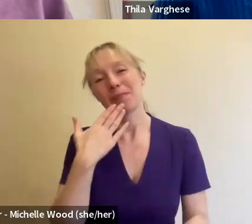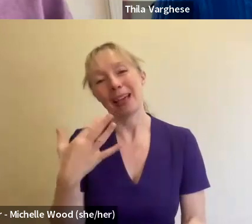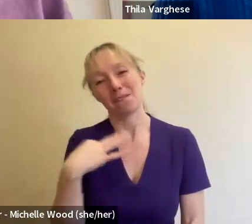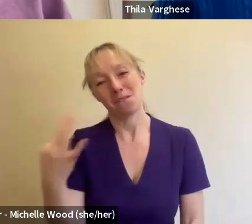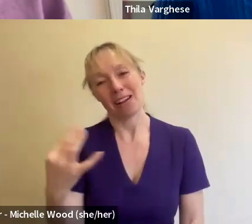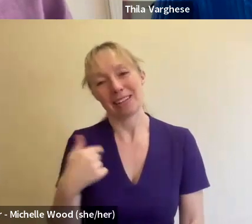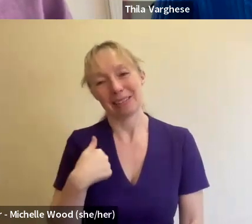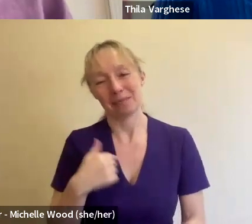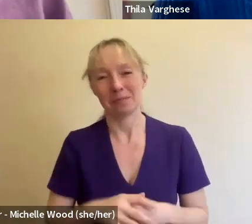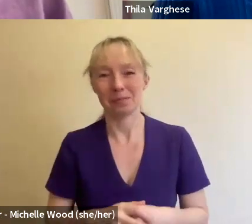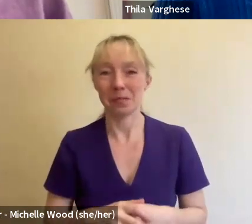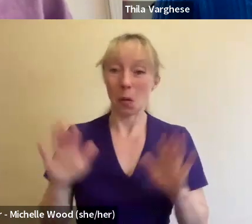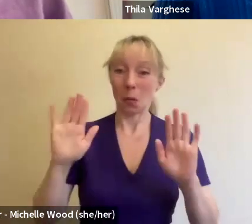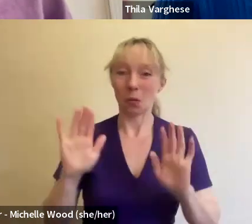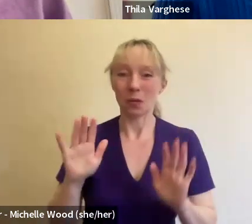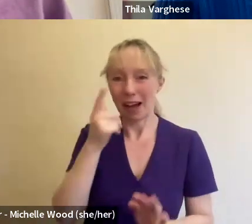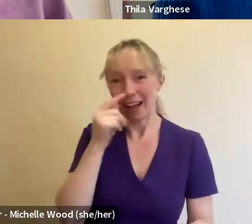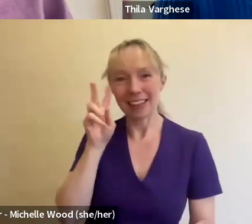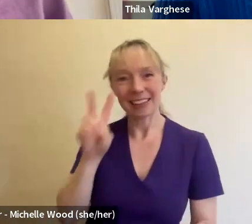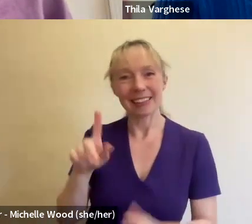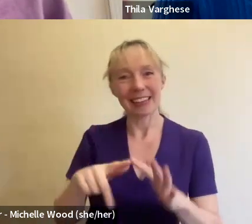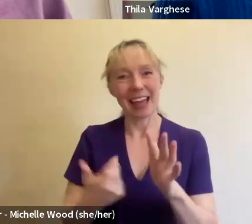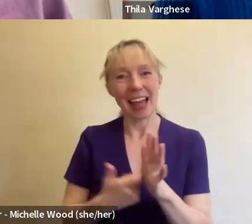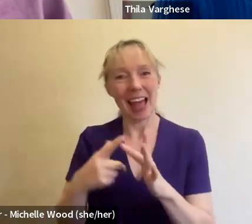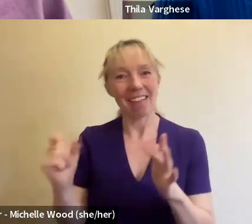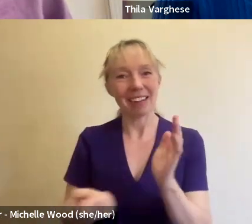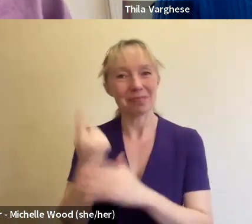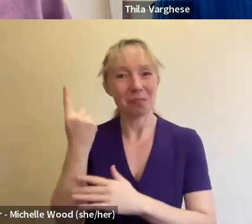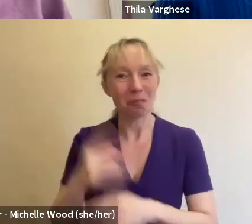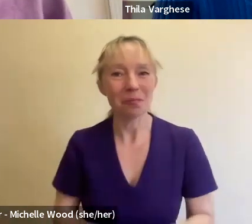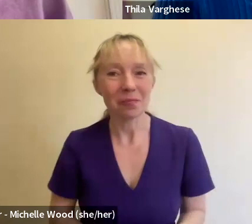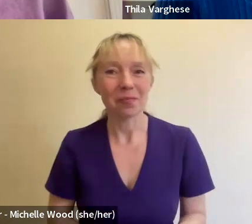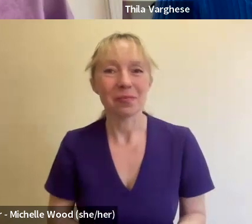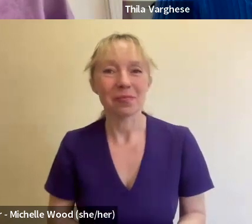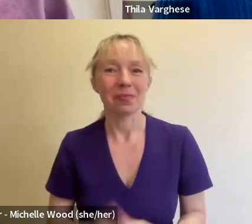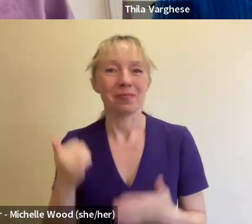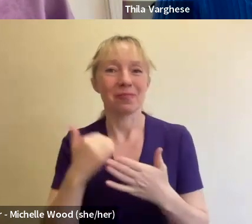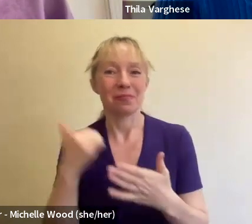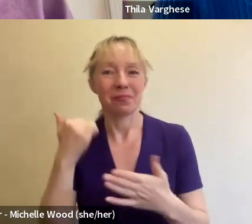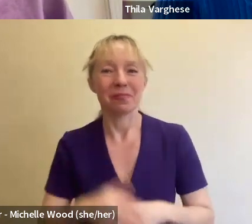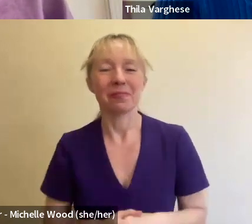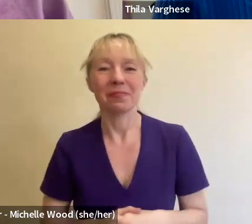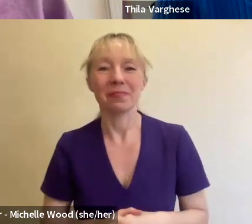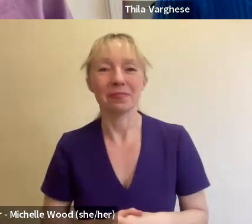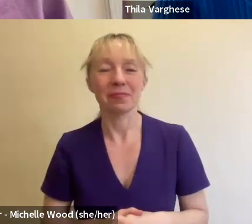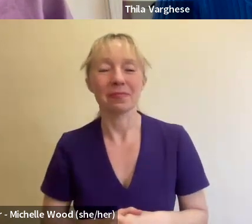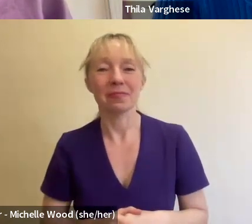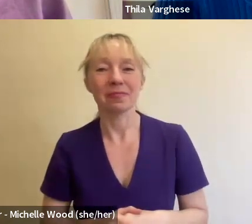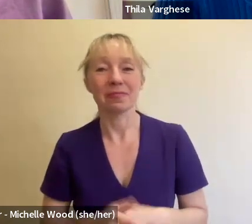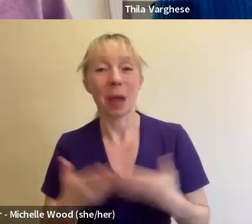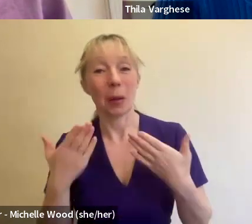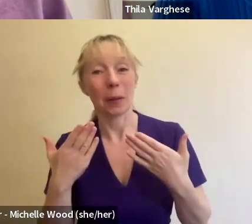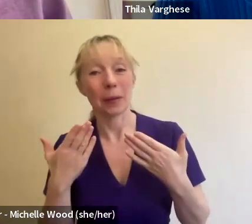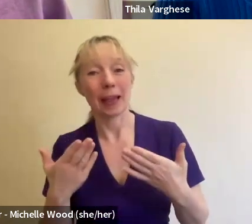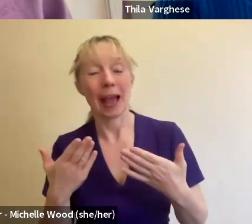very welcome. Oh, I can see Eric has appeared. This is great. In the meantime, I would